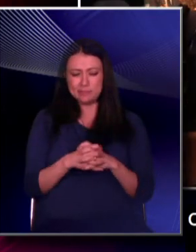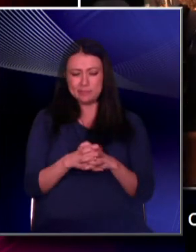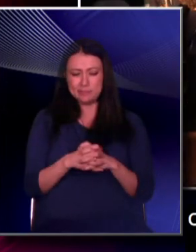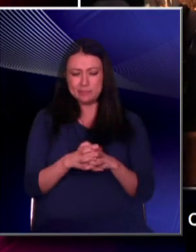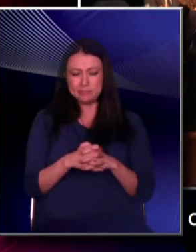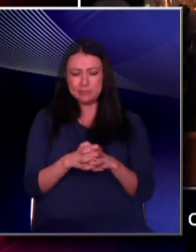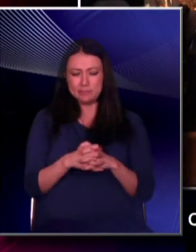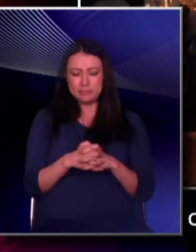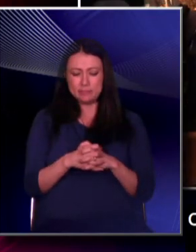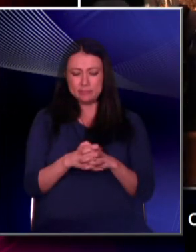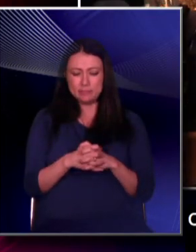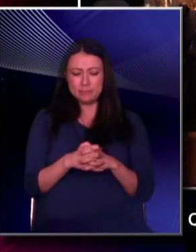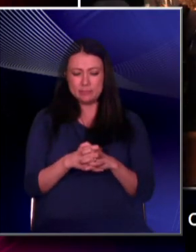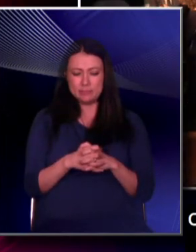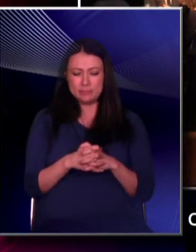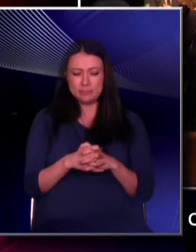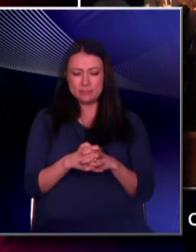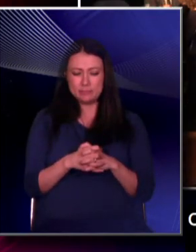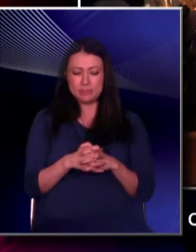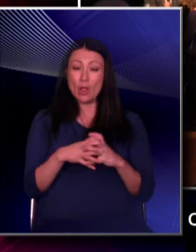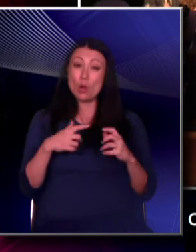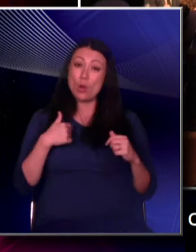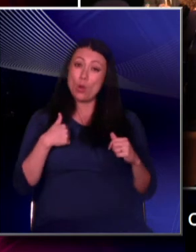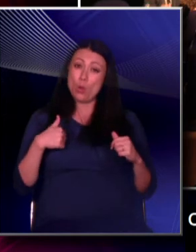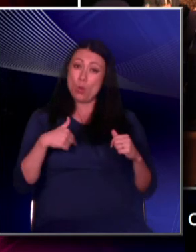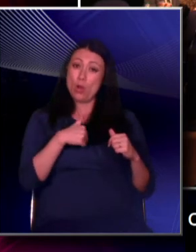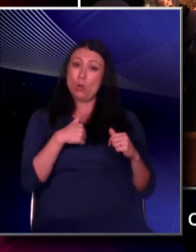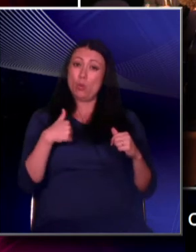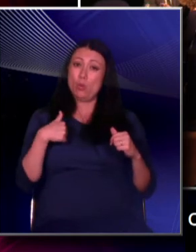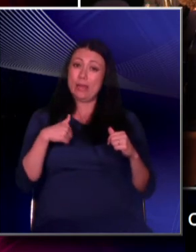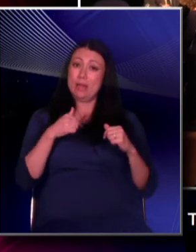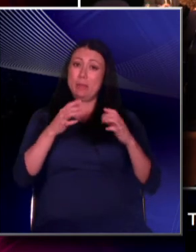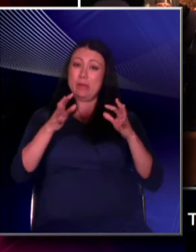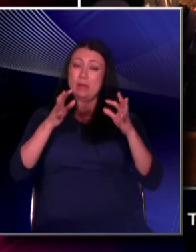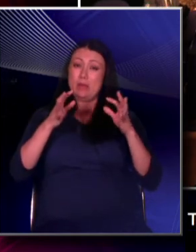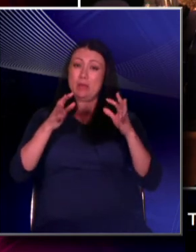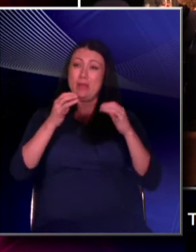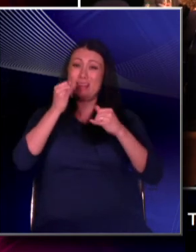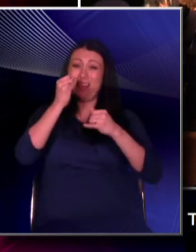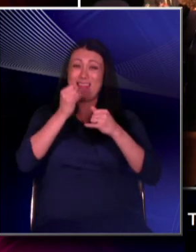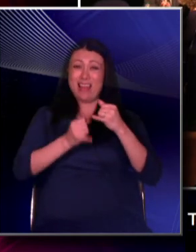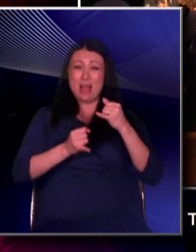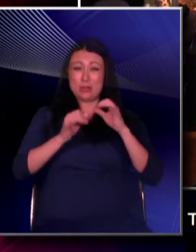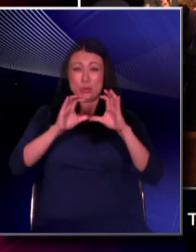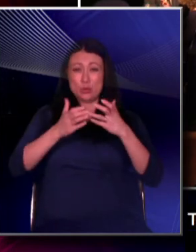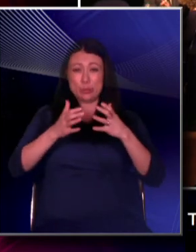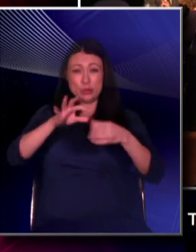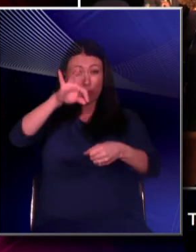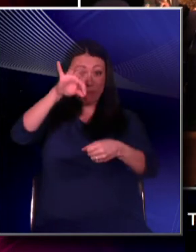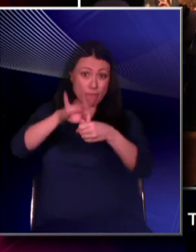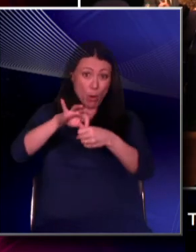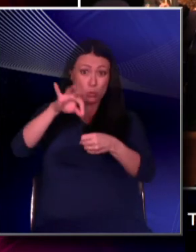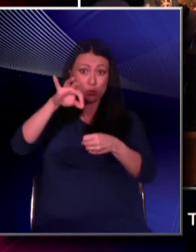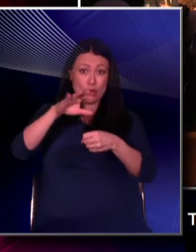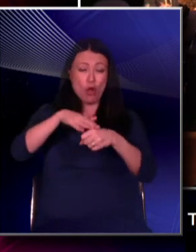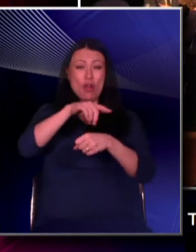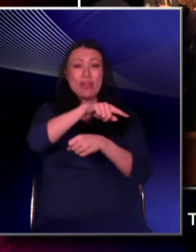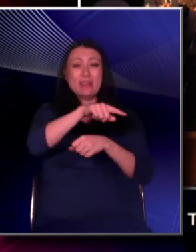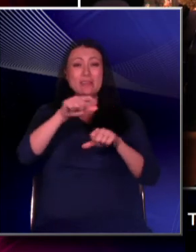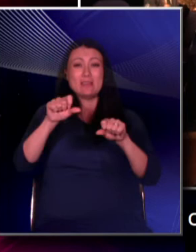Will we be the last group to vote on the decision regarding the feasibility study, correct? That will be the